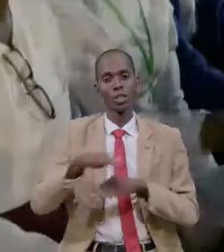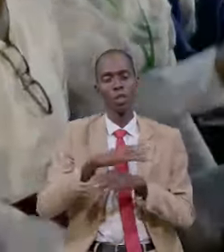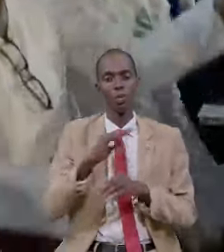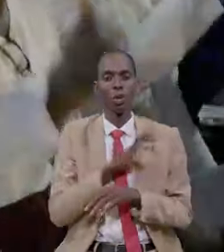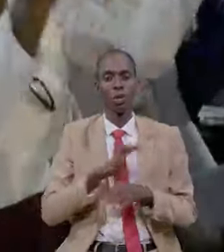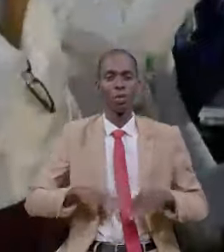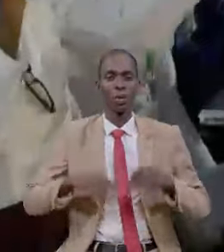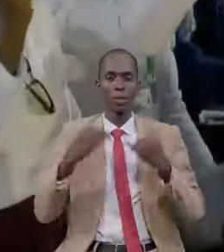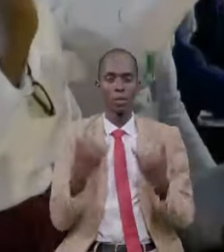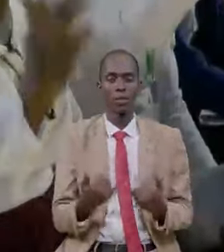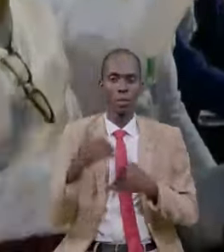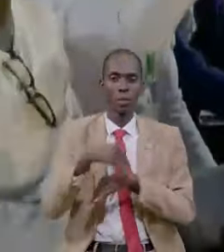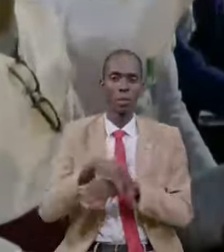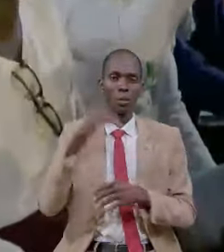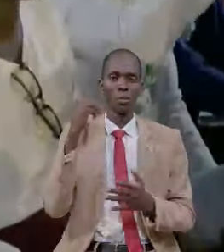Amen.